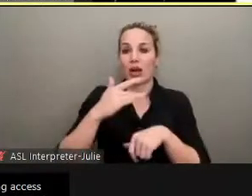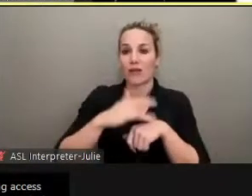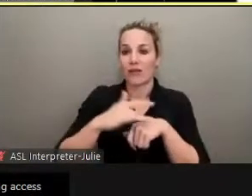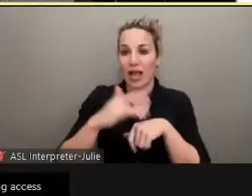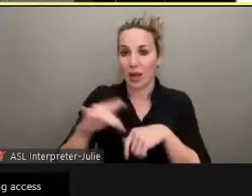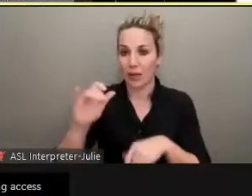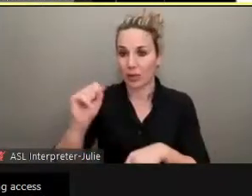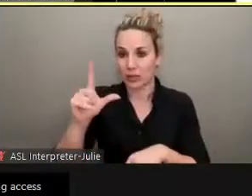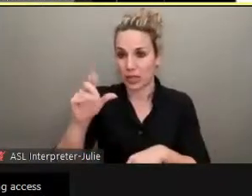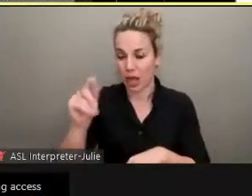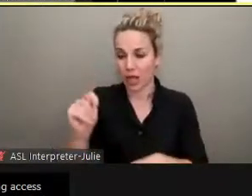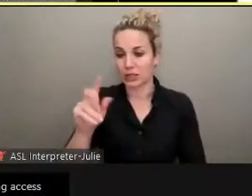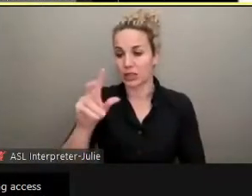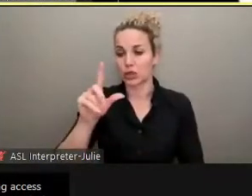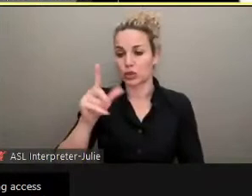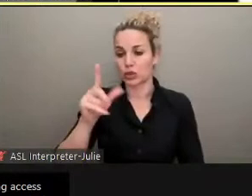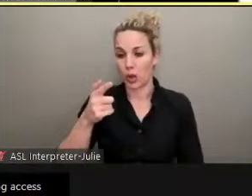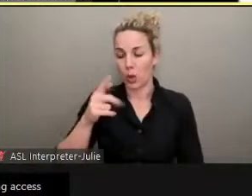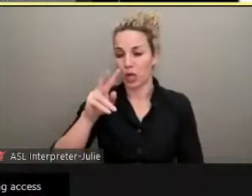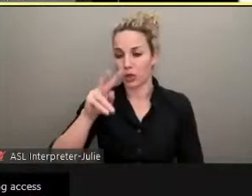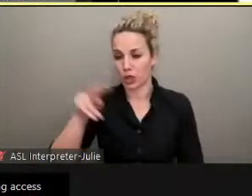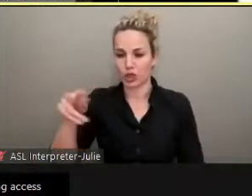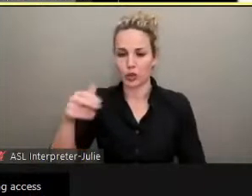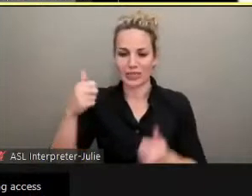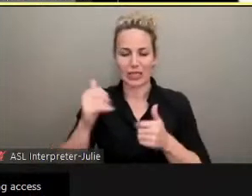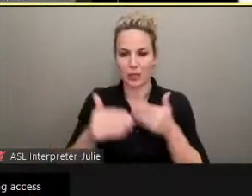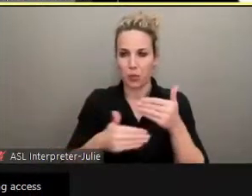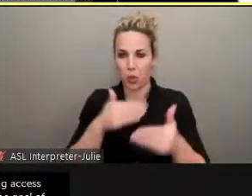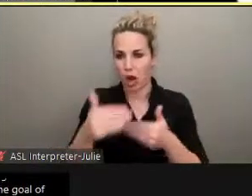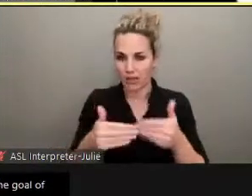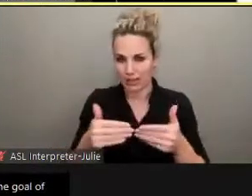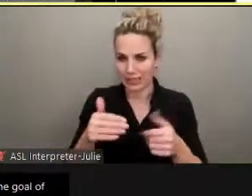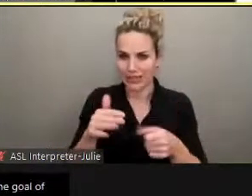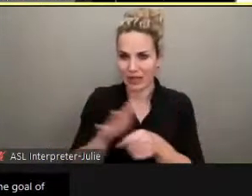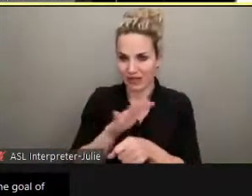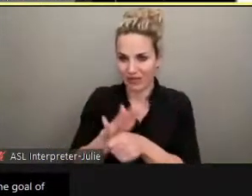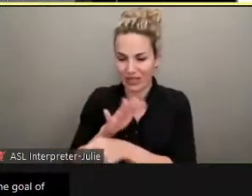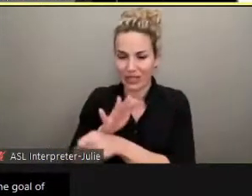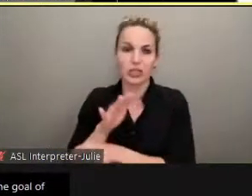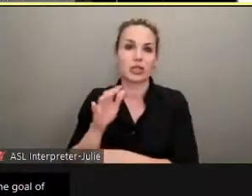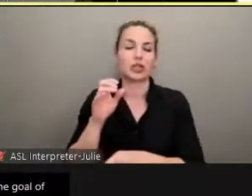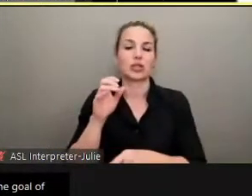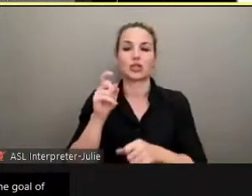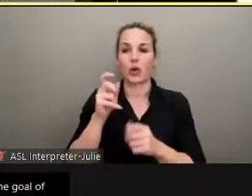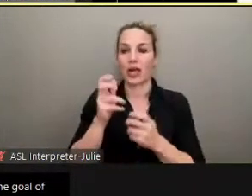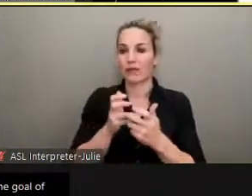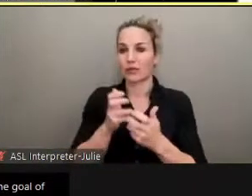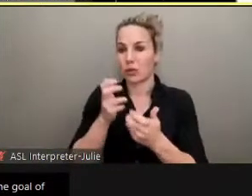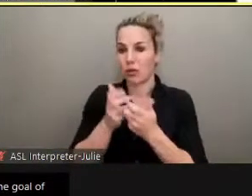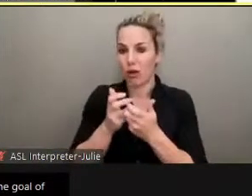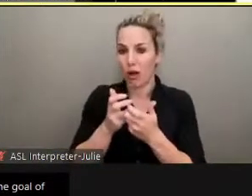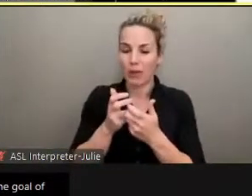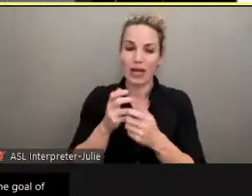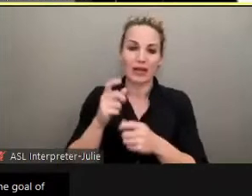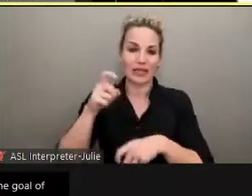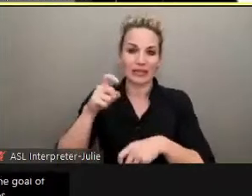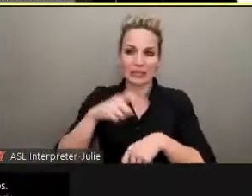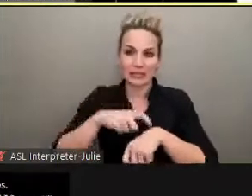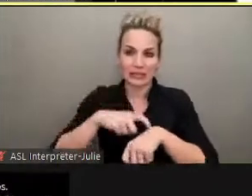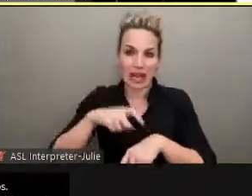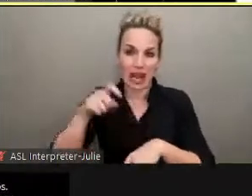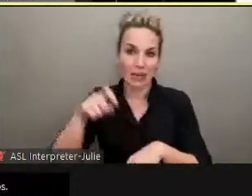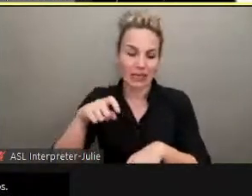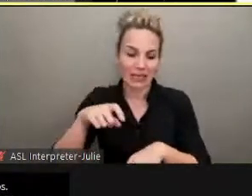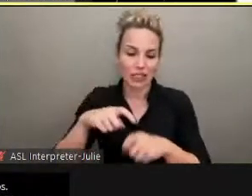since 21-22 are still in the process of being filled. And so to accommodate the time needed to fill